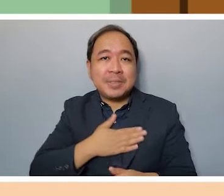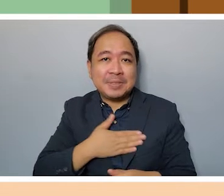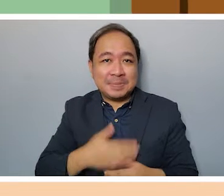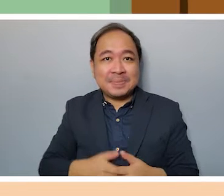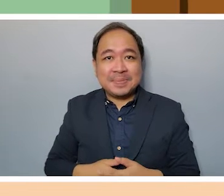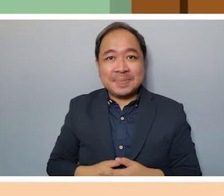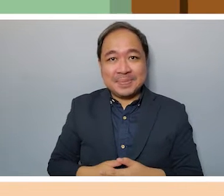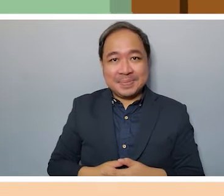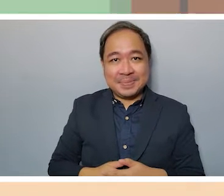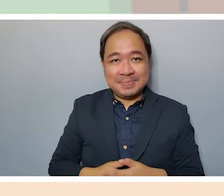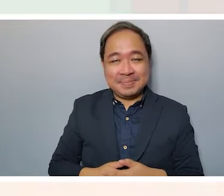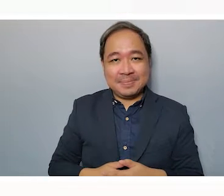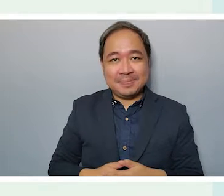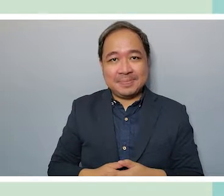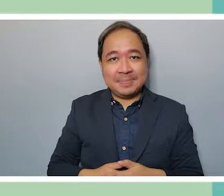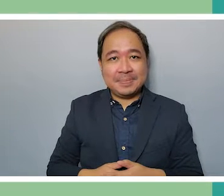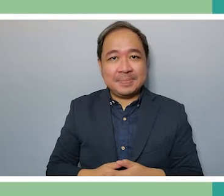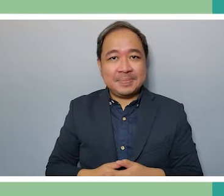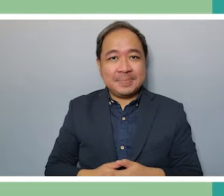them, please do so.